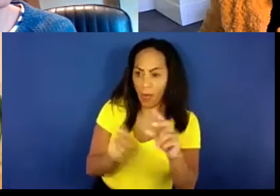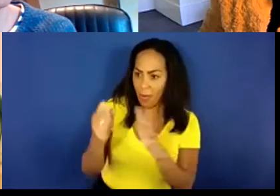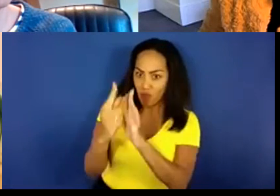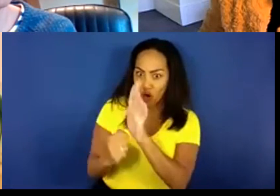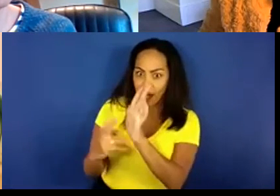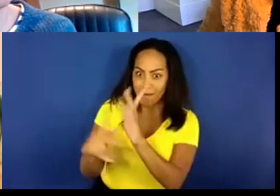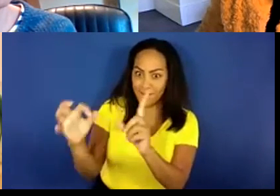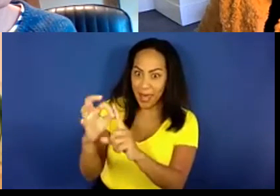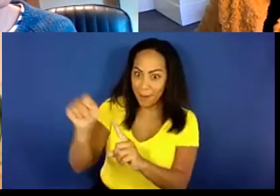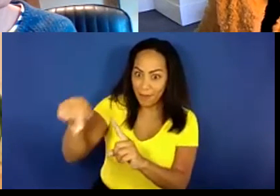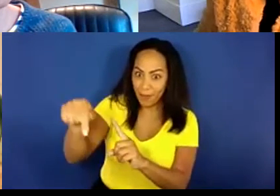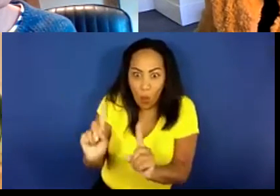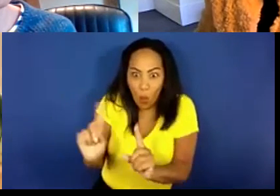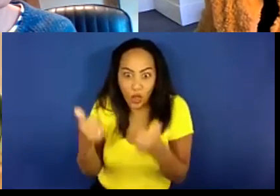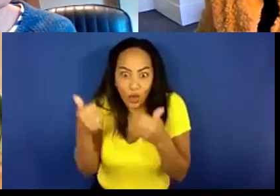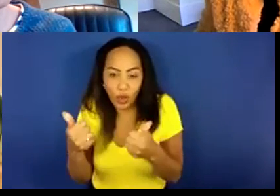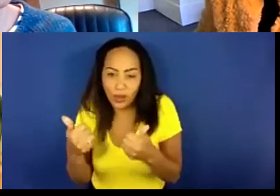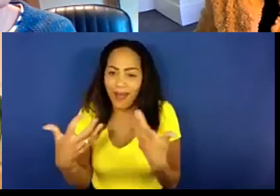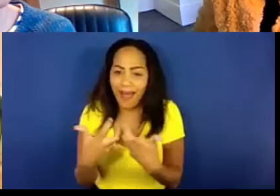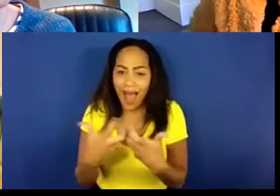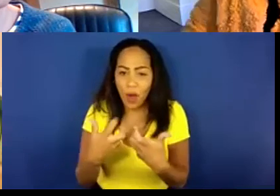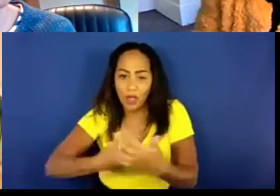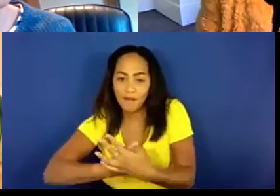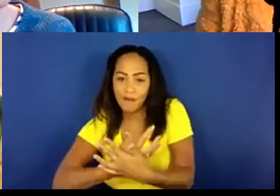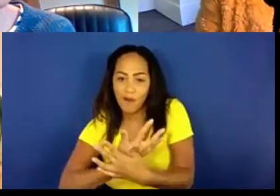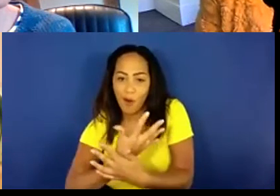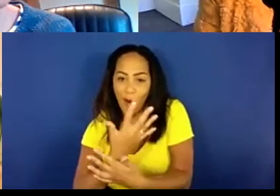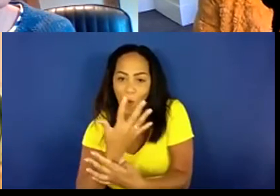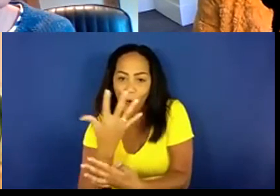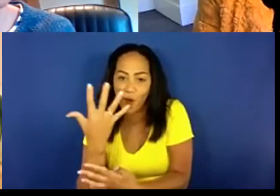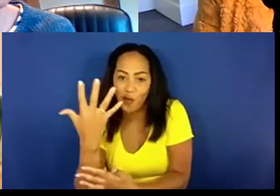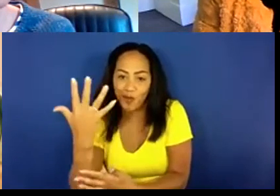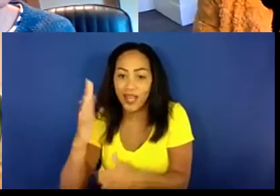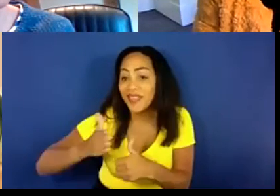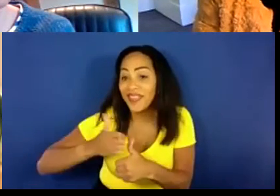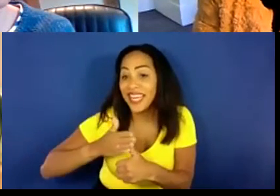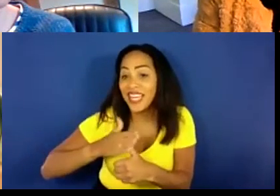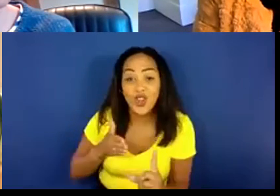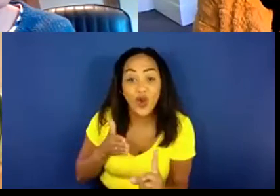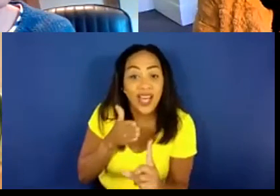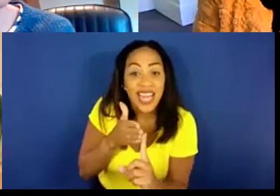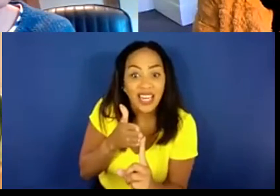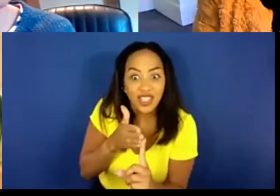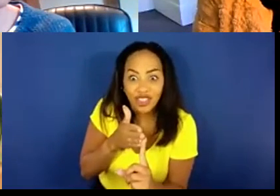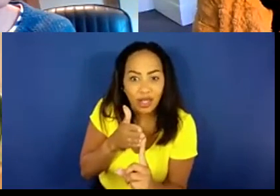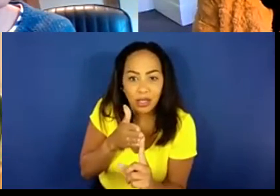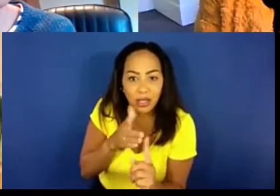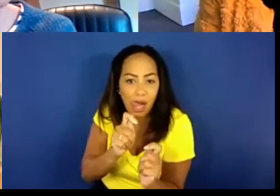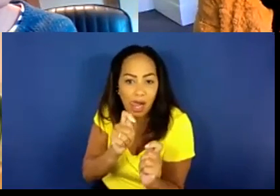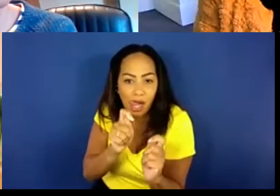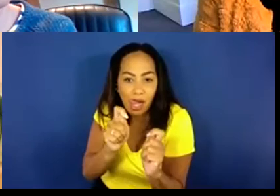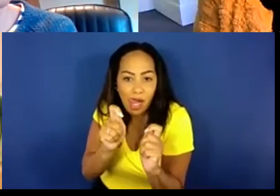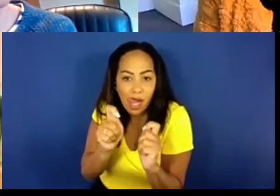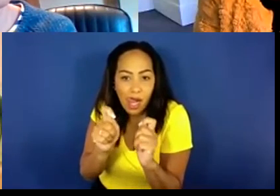evolved. So seeing how the initial intentions maybe have evolved into something much more